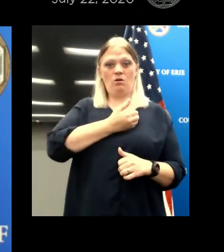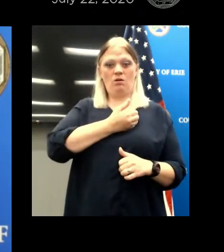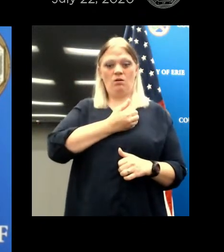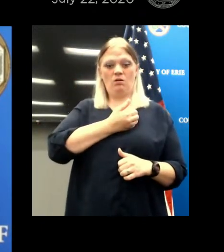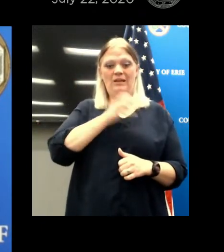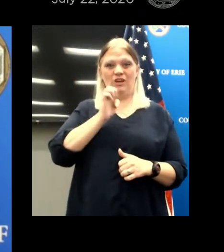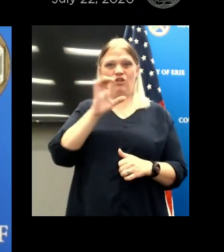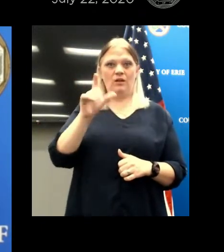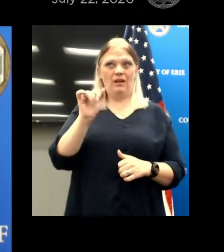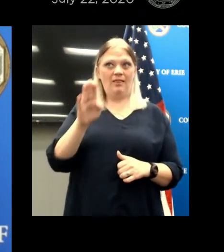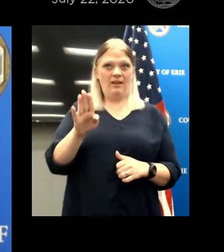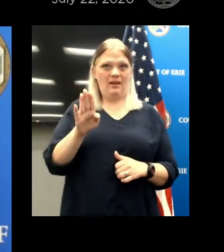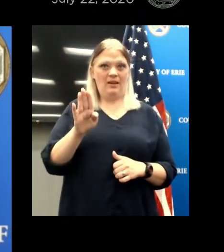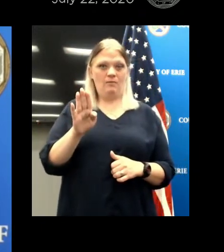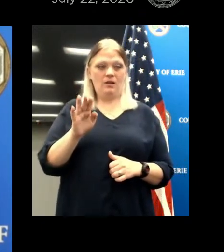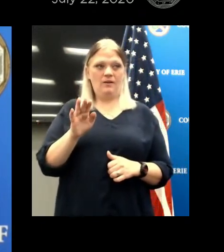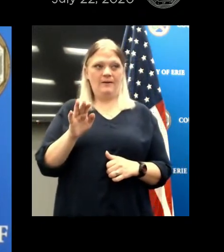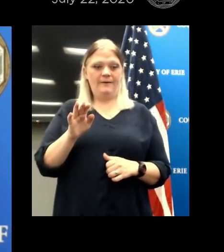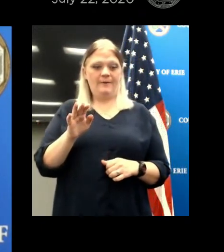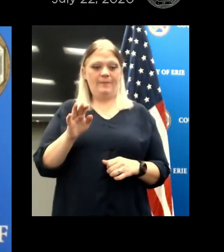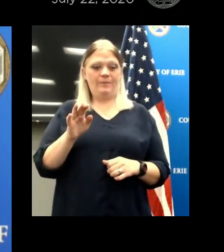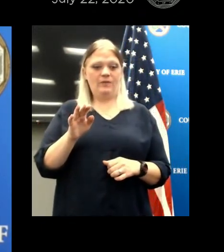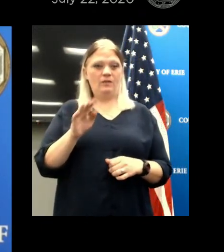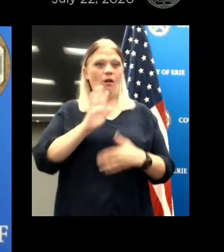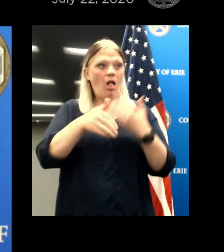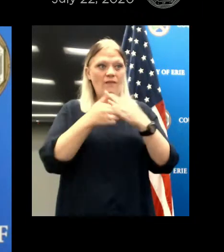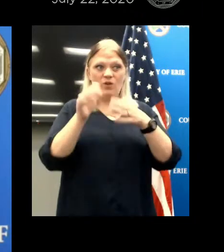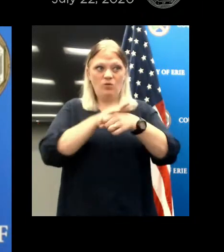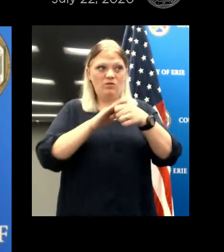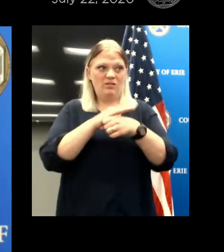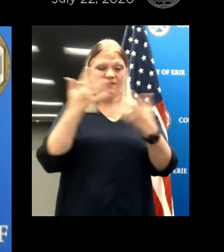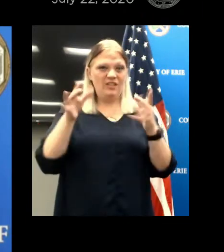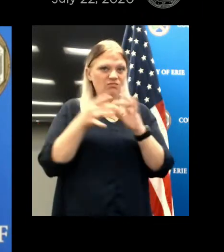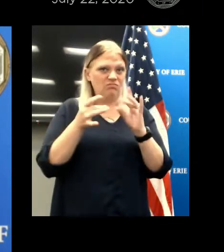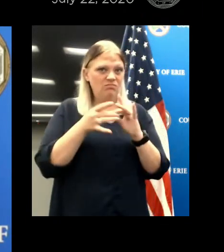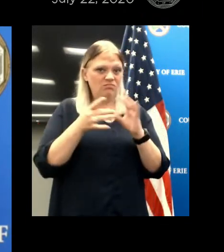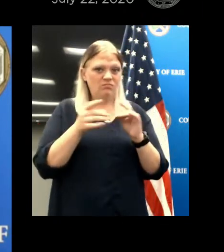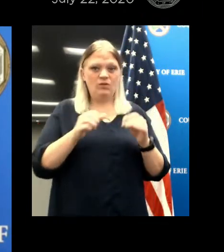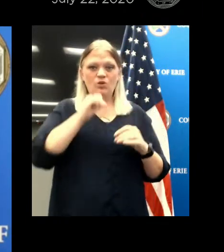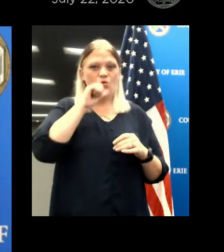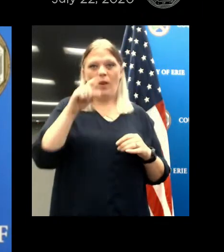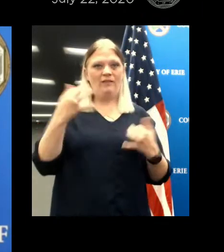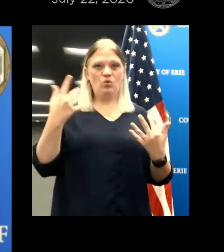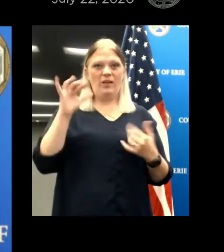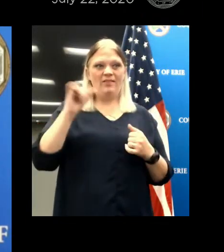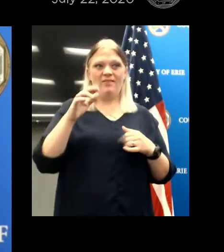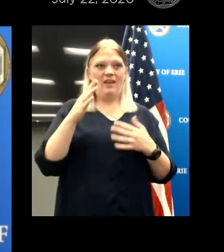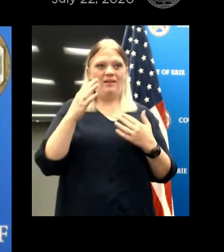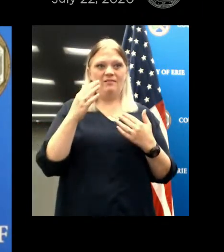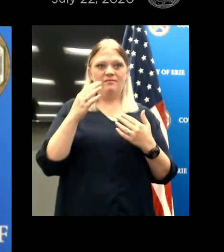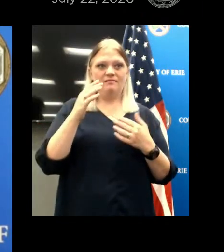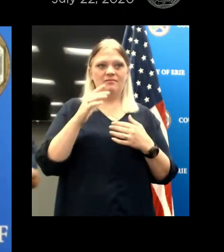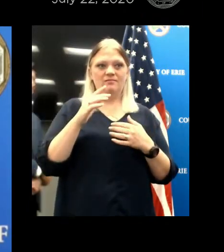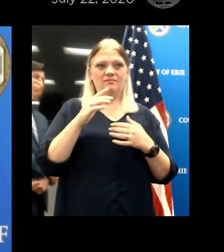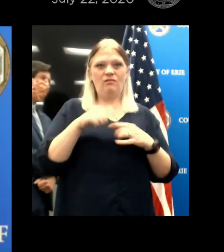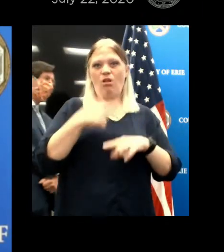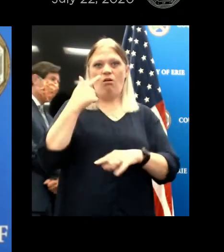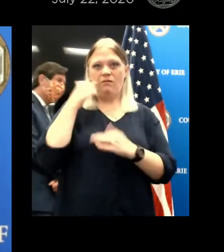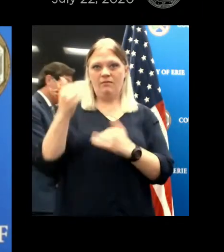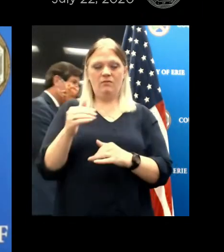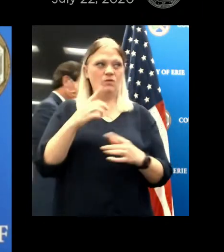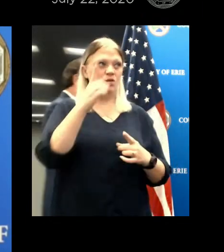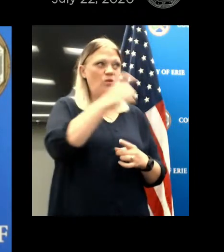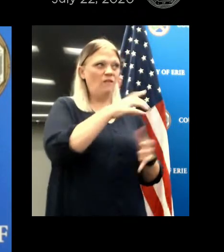one of our testing venues that I mentioned will not be subject to those restrictions. Just to follow up on that, can